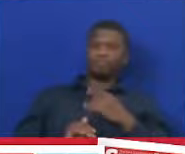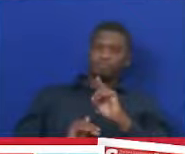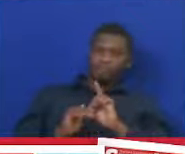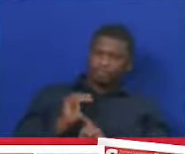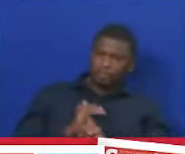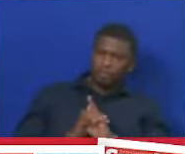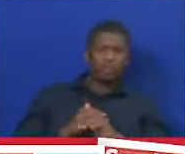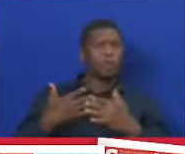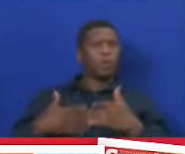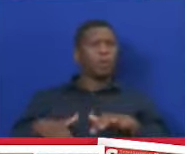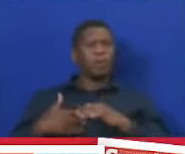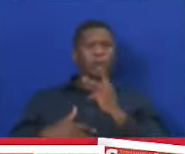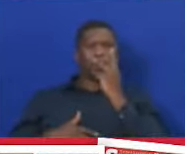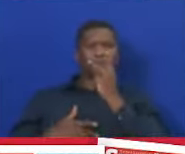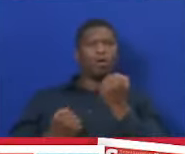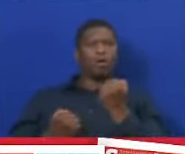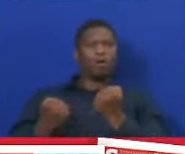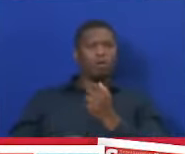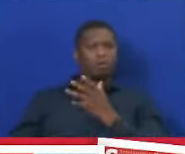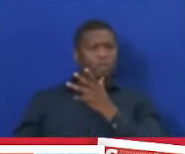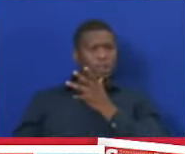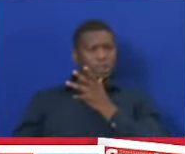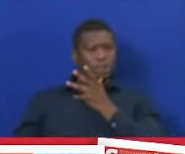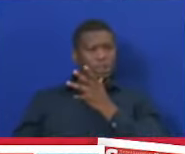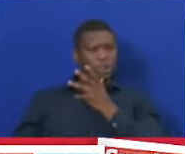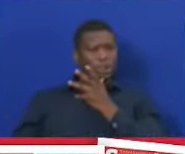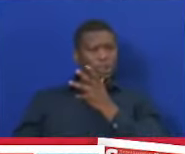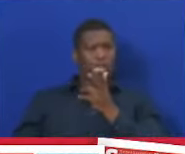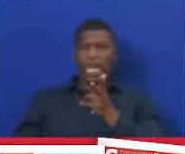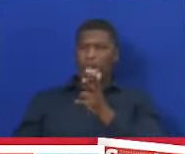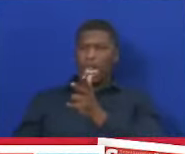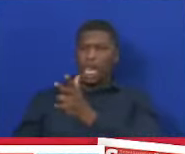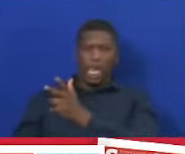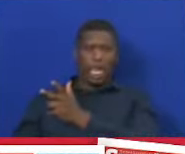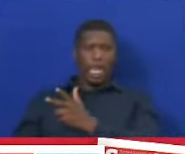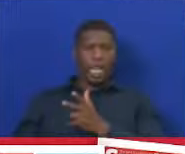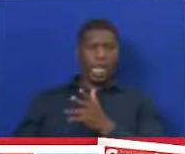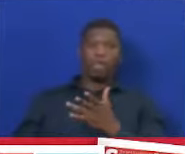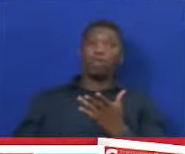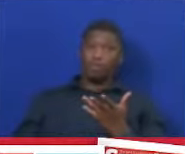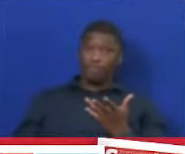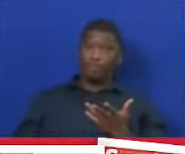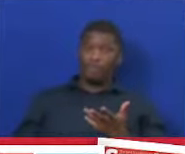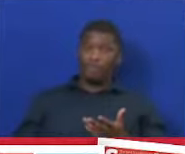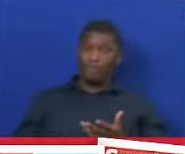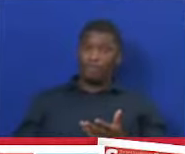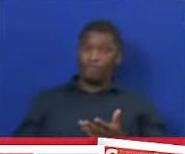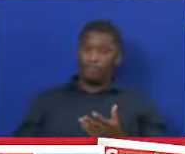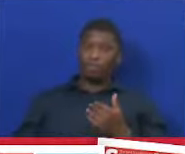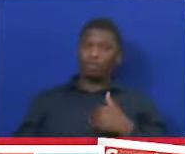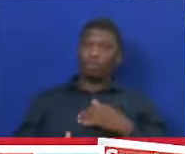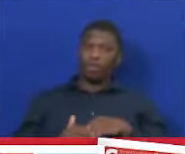So now, as I was taking record of all the vehicles that were